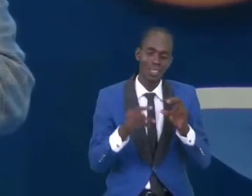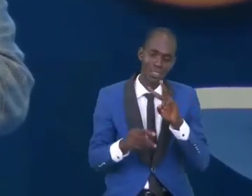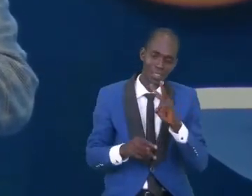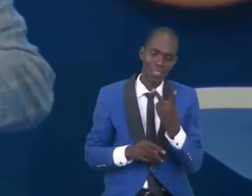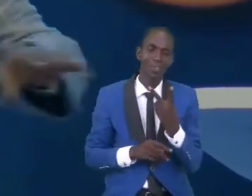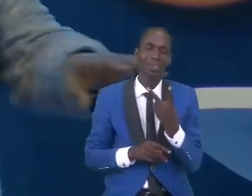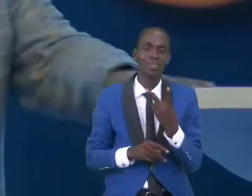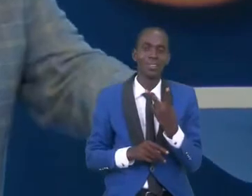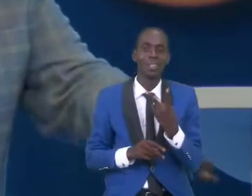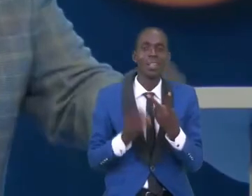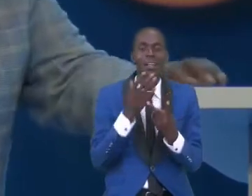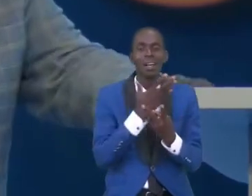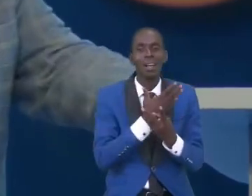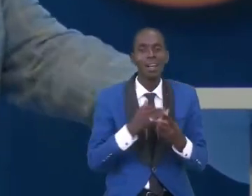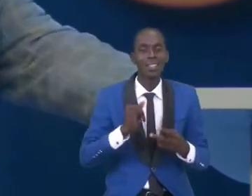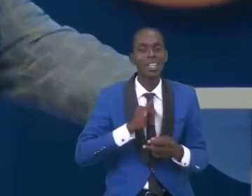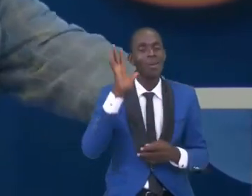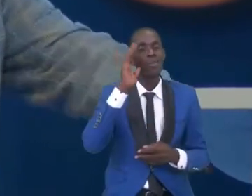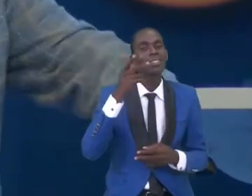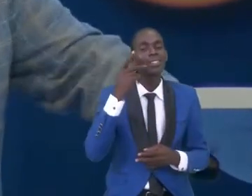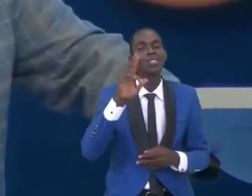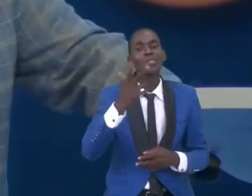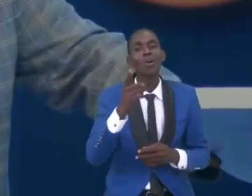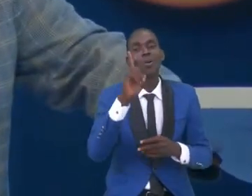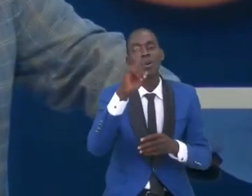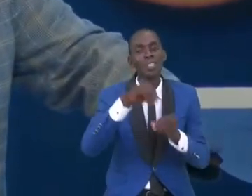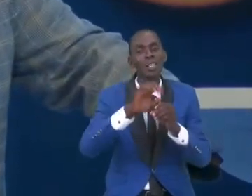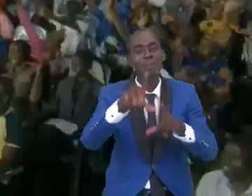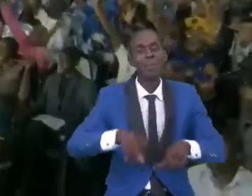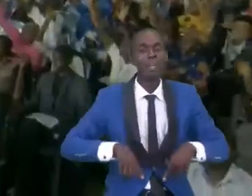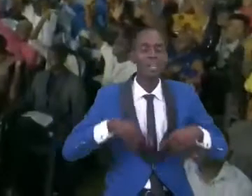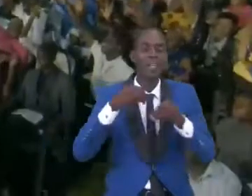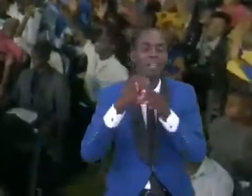one. And then I will see the third one in your life there.